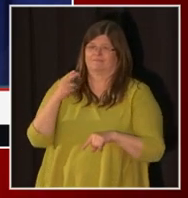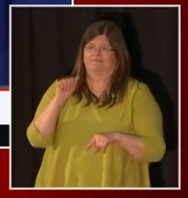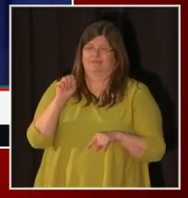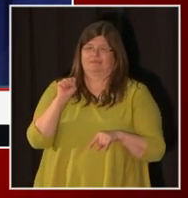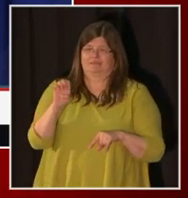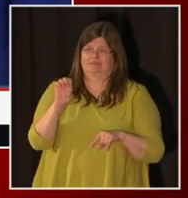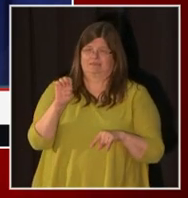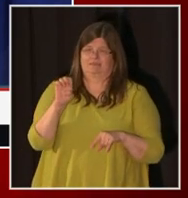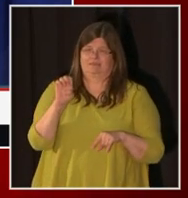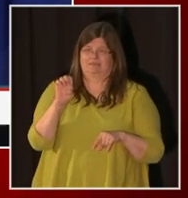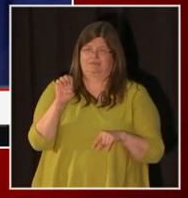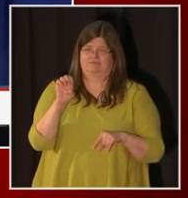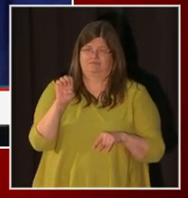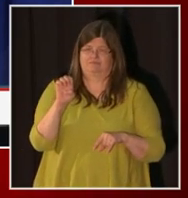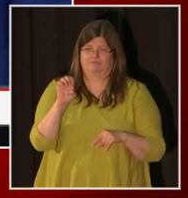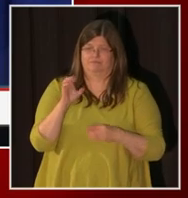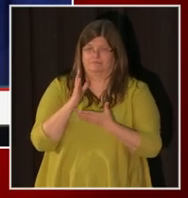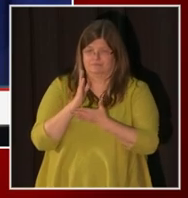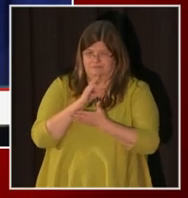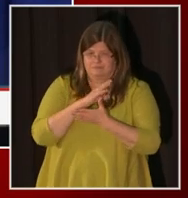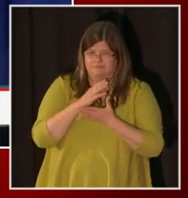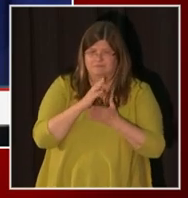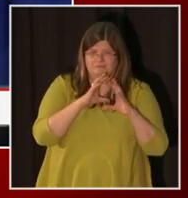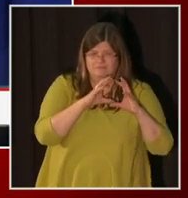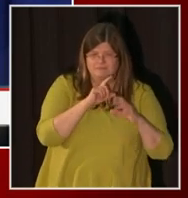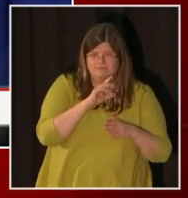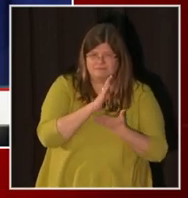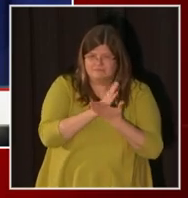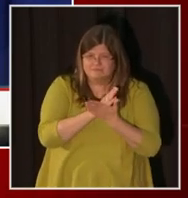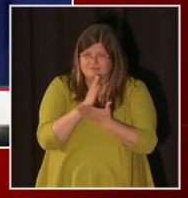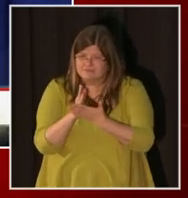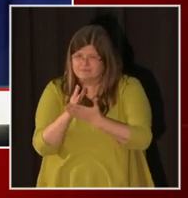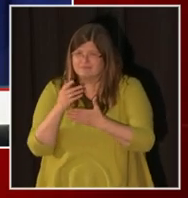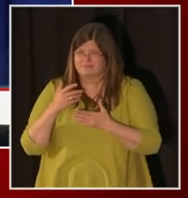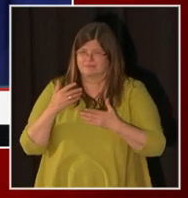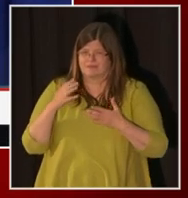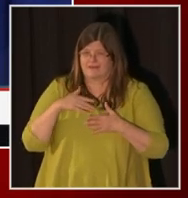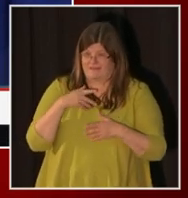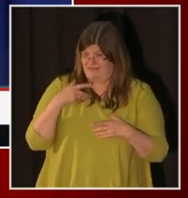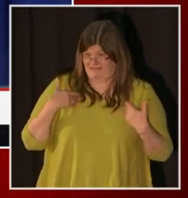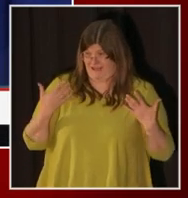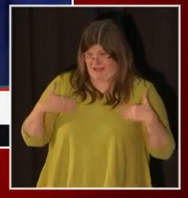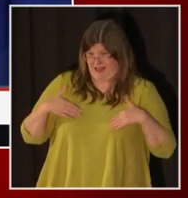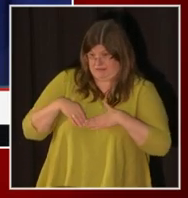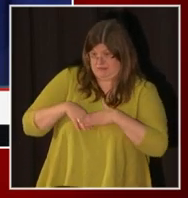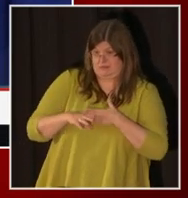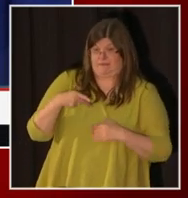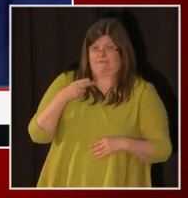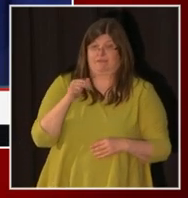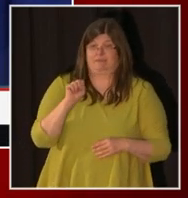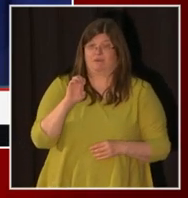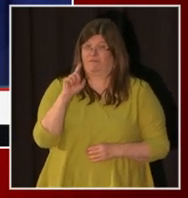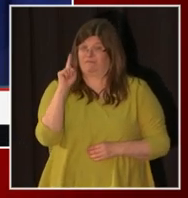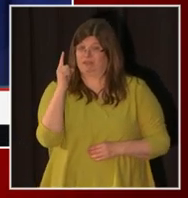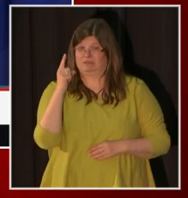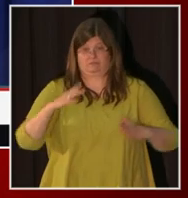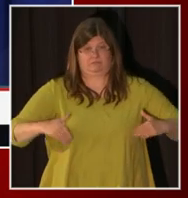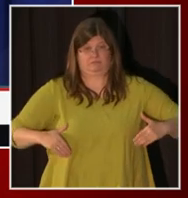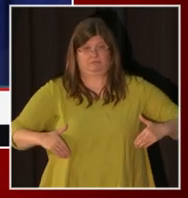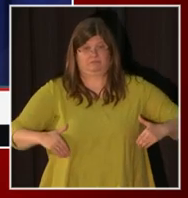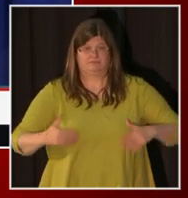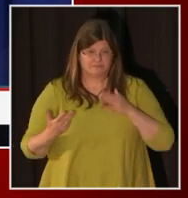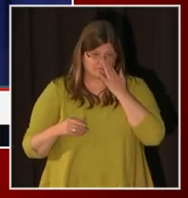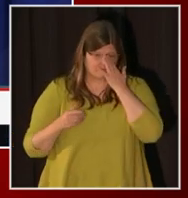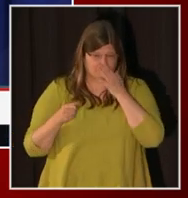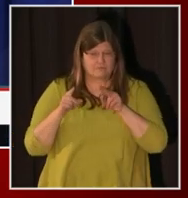also talked about how we still have to get to phase one, and we can go back to the slide that talks about several of the criteria